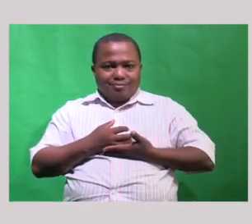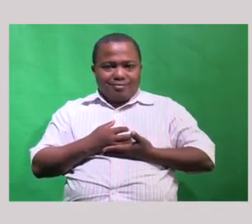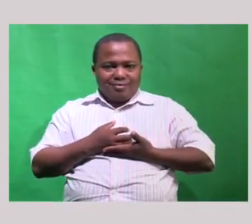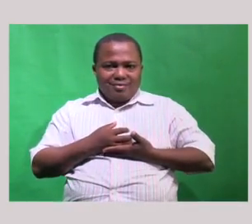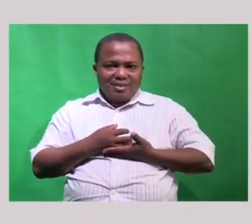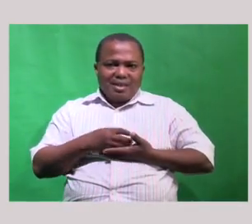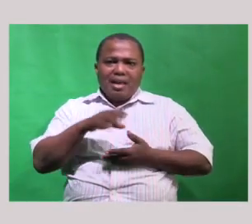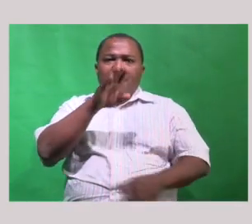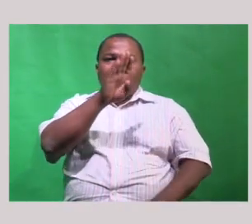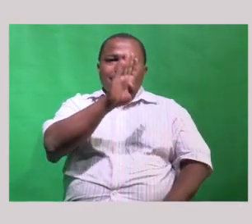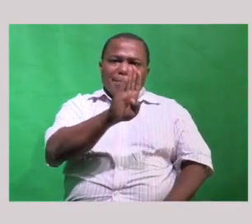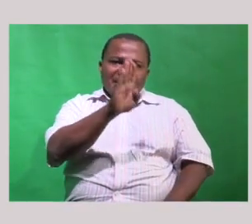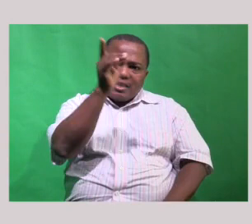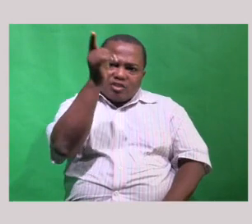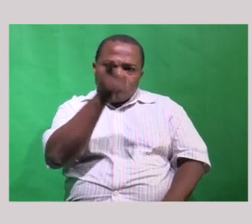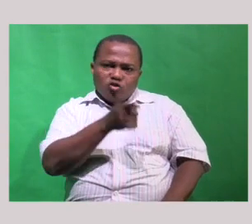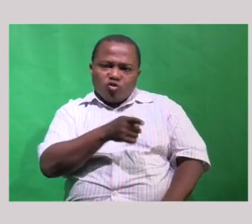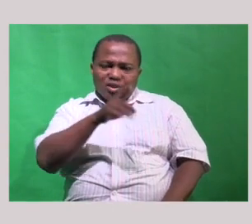BD.